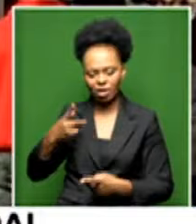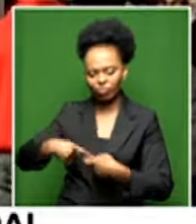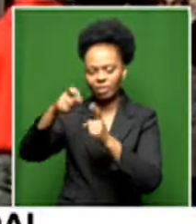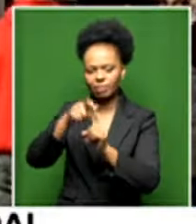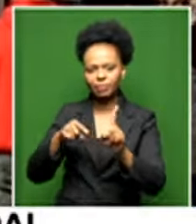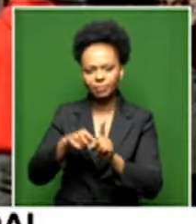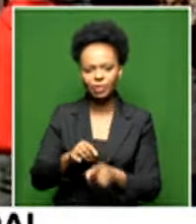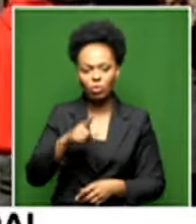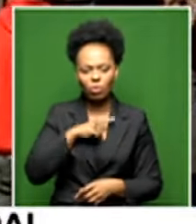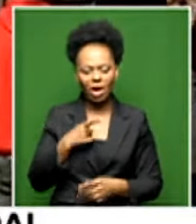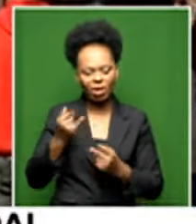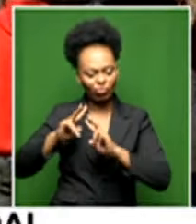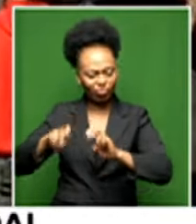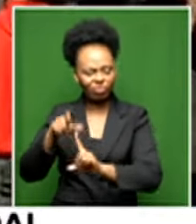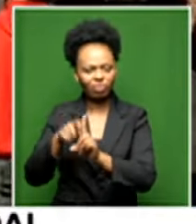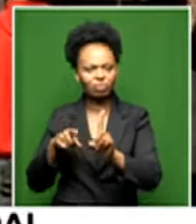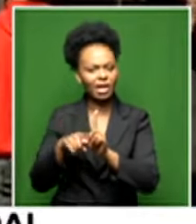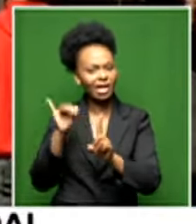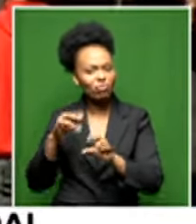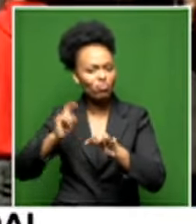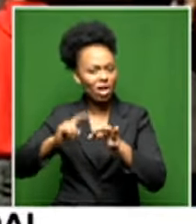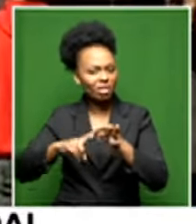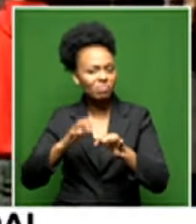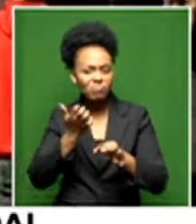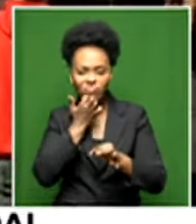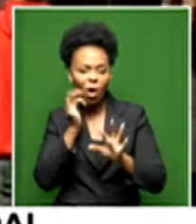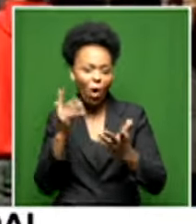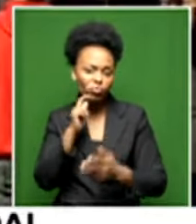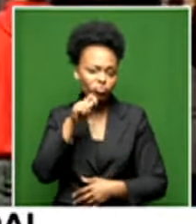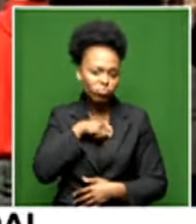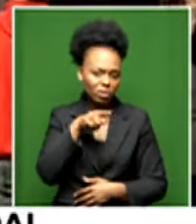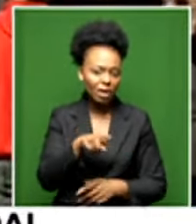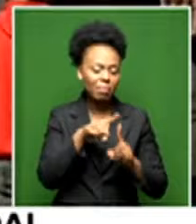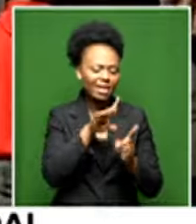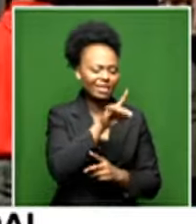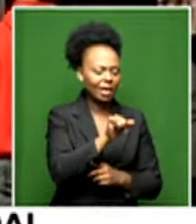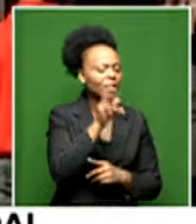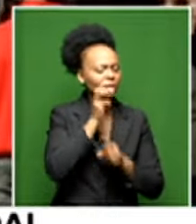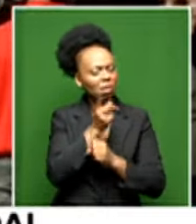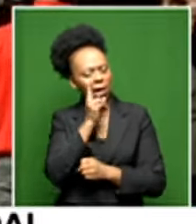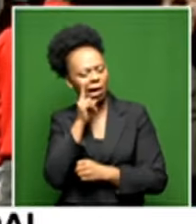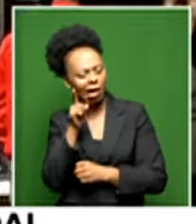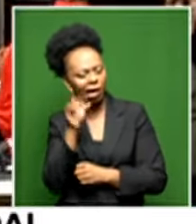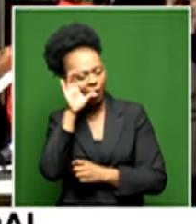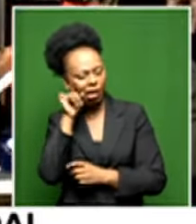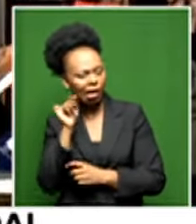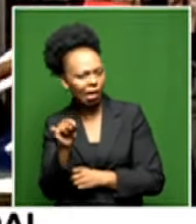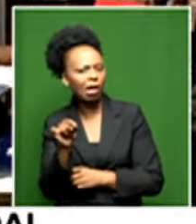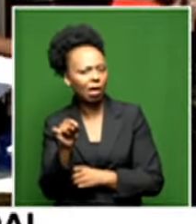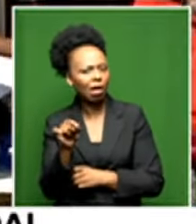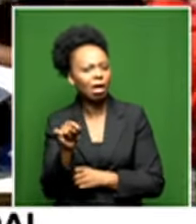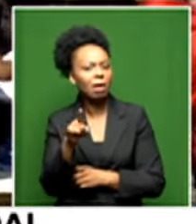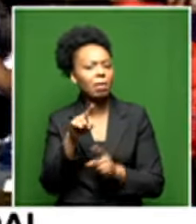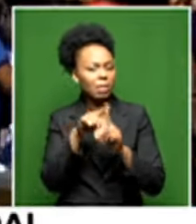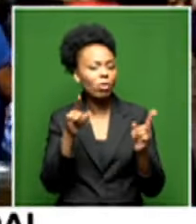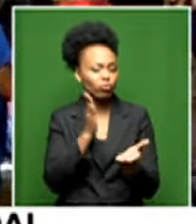investigation, but has also been referred to the Federal Legal Commission of the Democratic Alliance to look at the facts. And I can assure